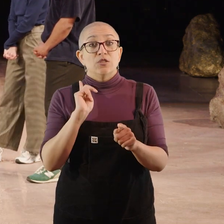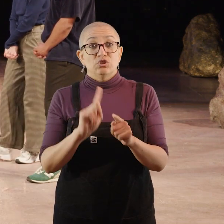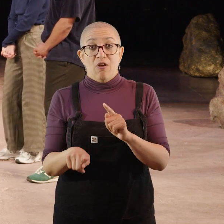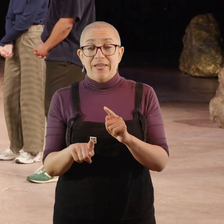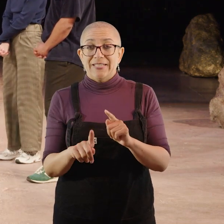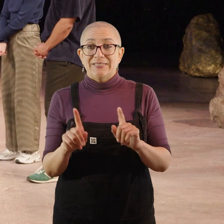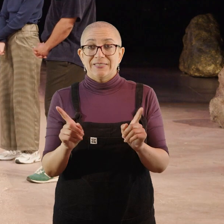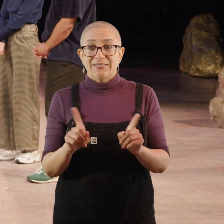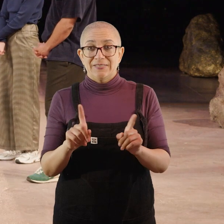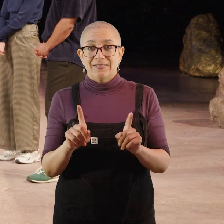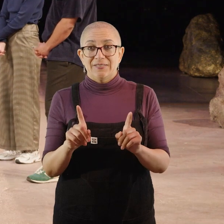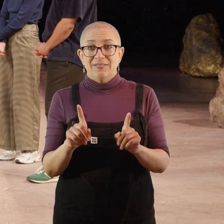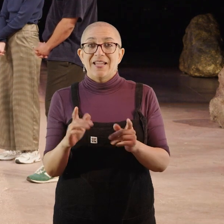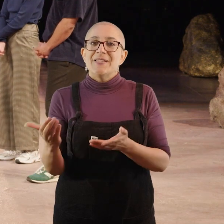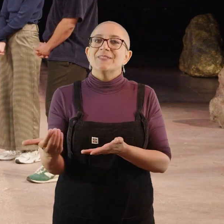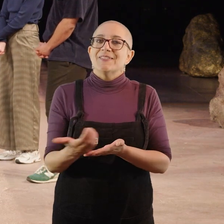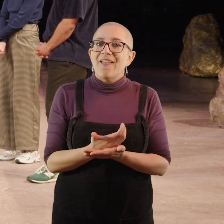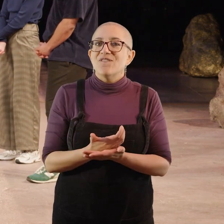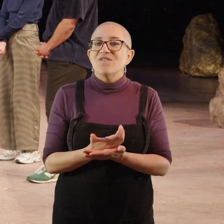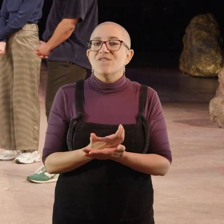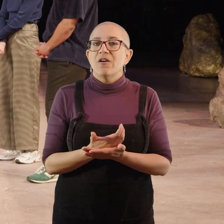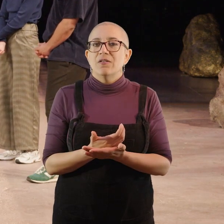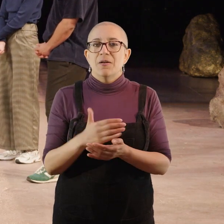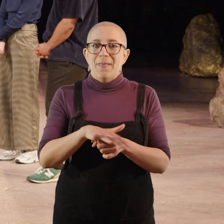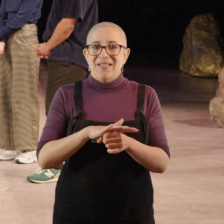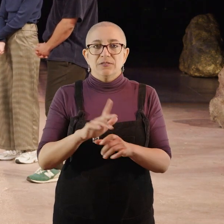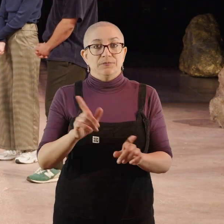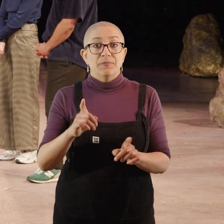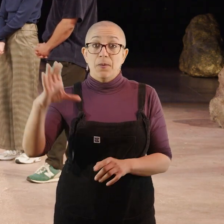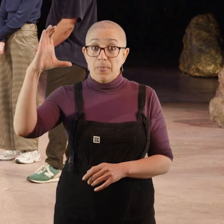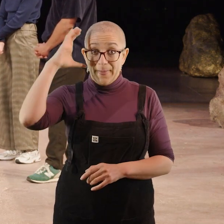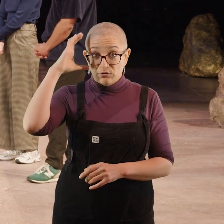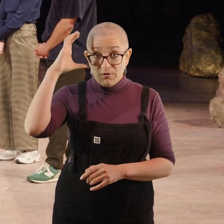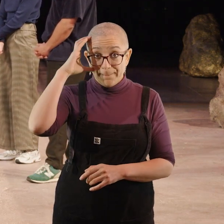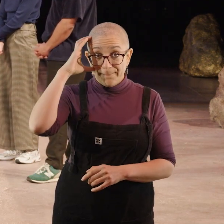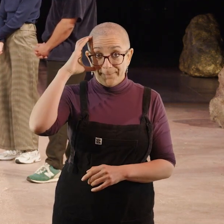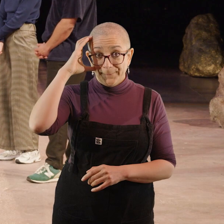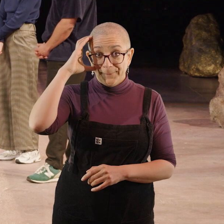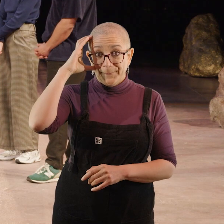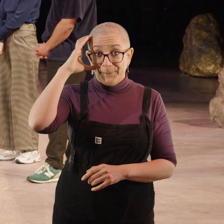in the very safe, the bedroom, and